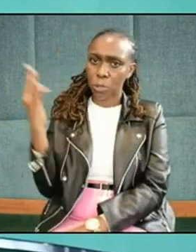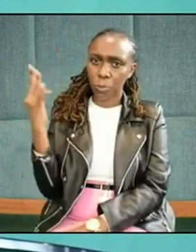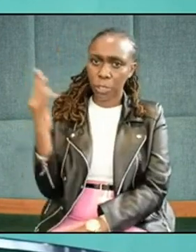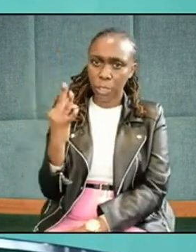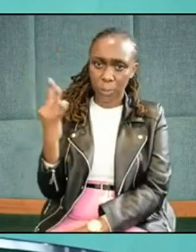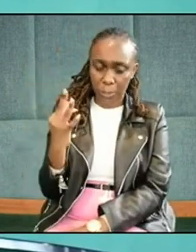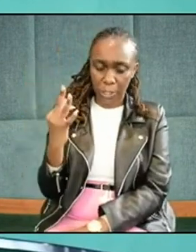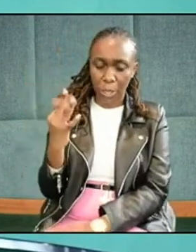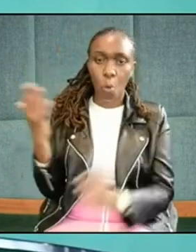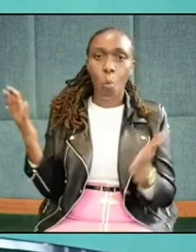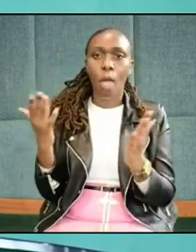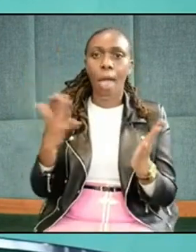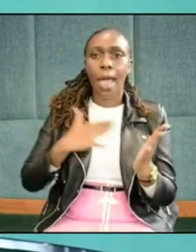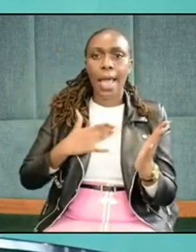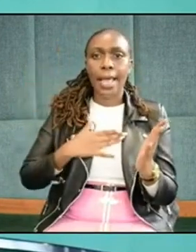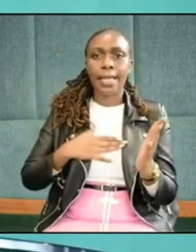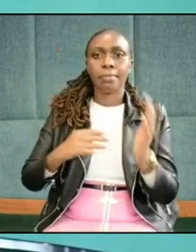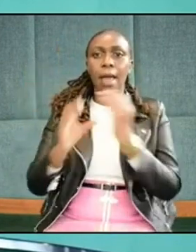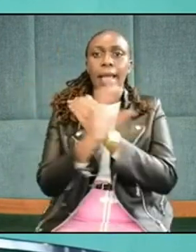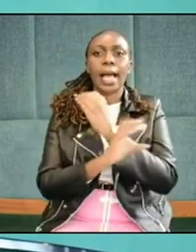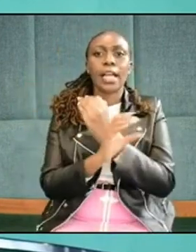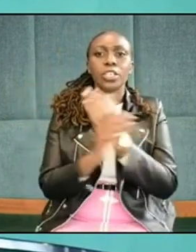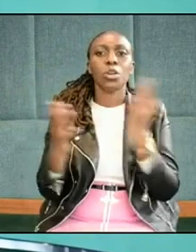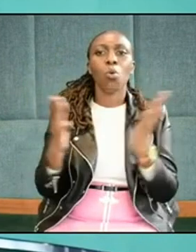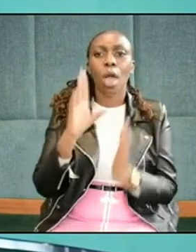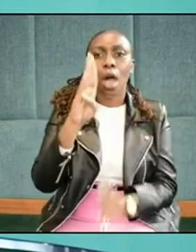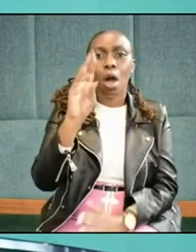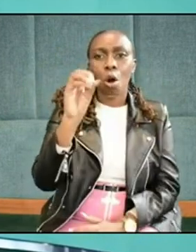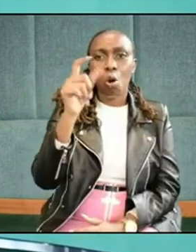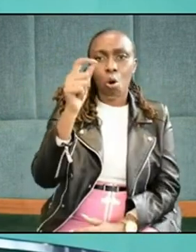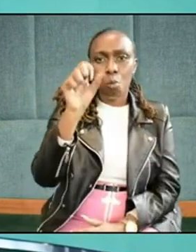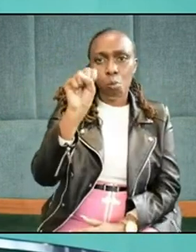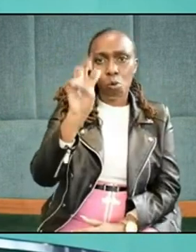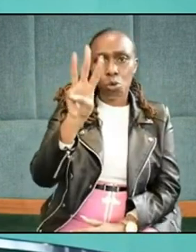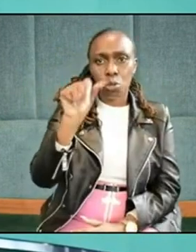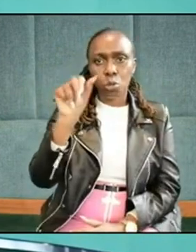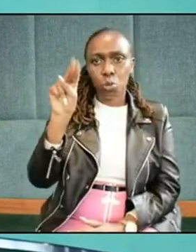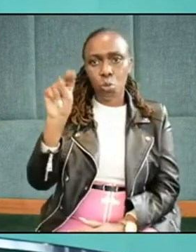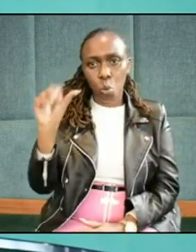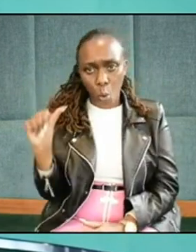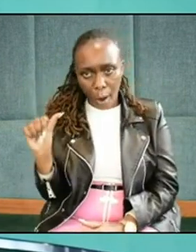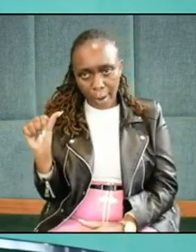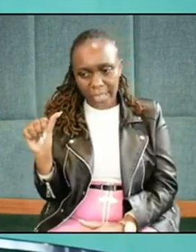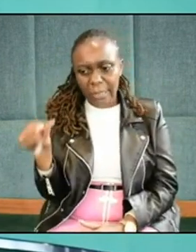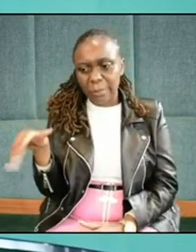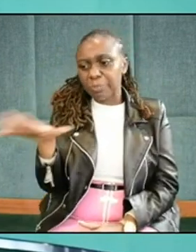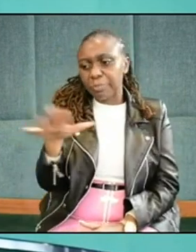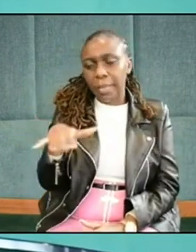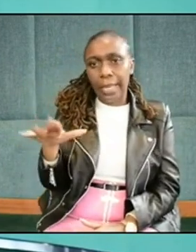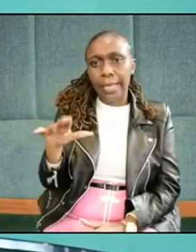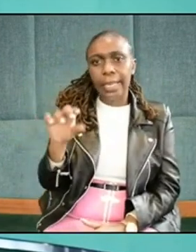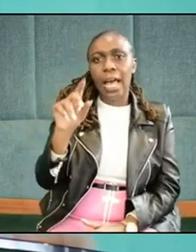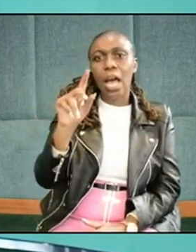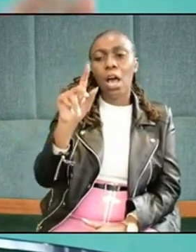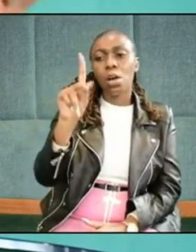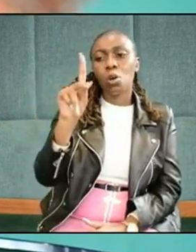country, in Botswana, in a place called Serongai. I can name this because it's my country, and it's a true story. And as I was